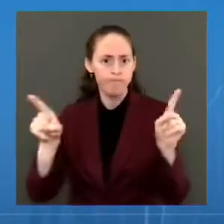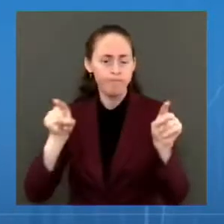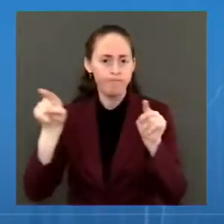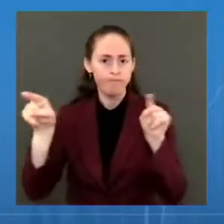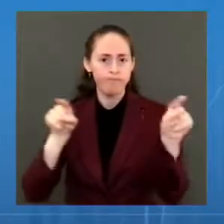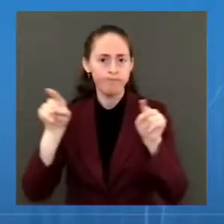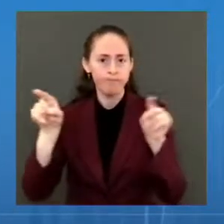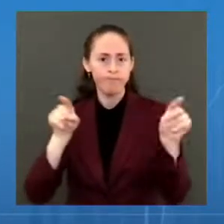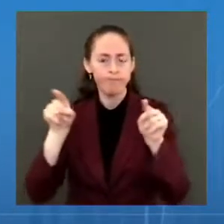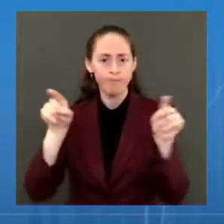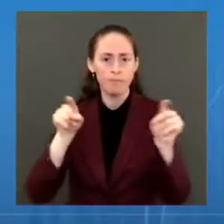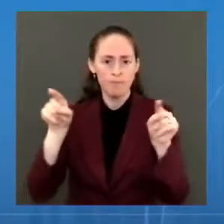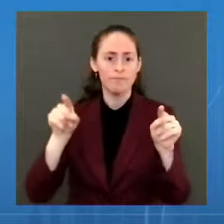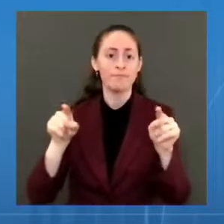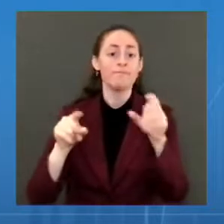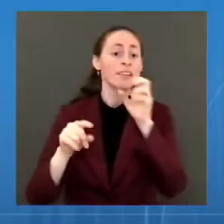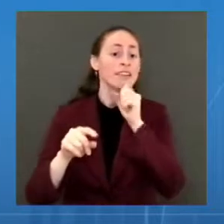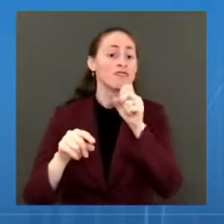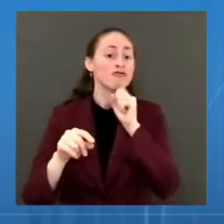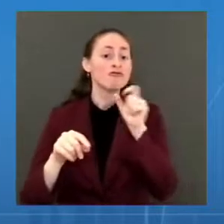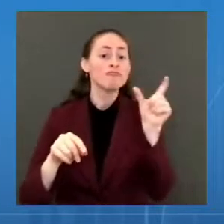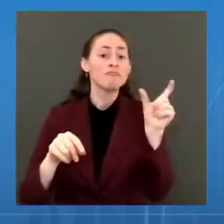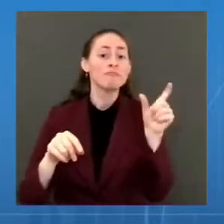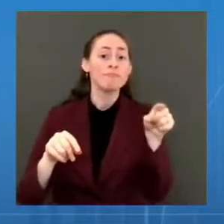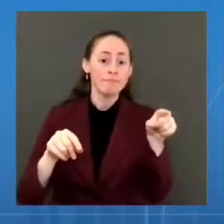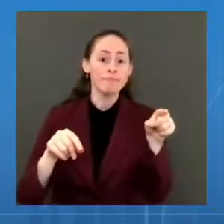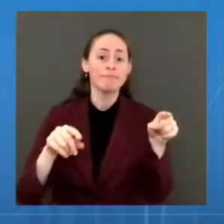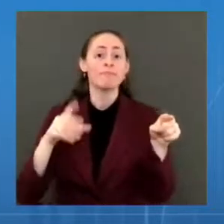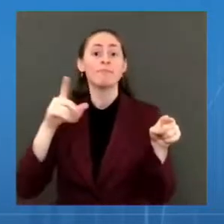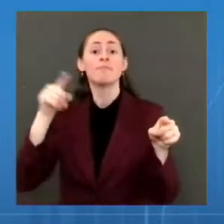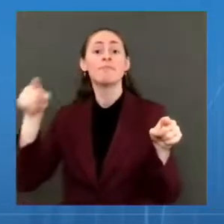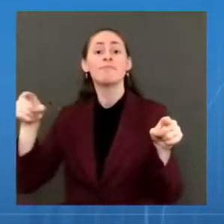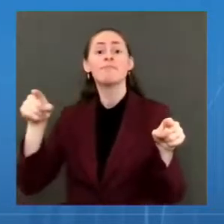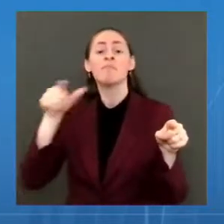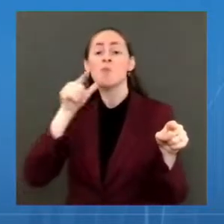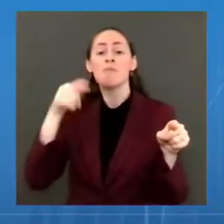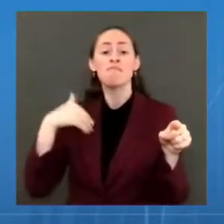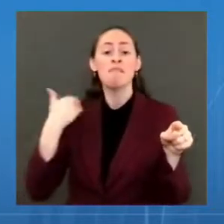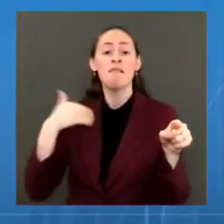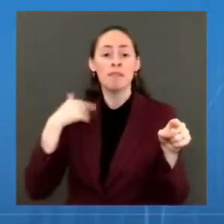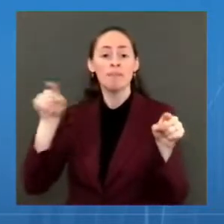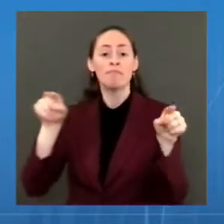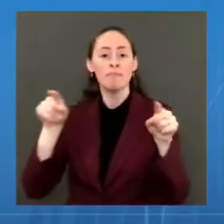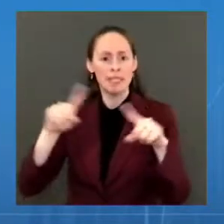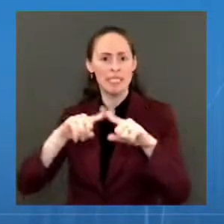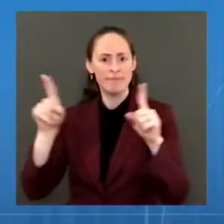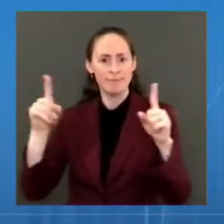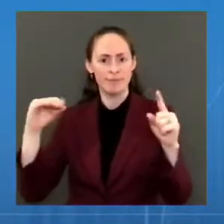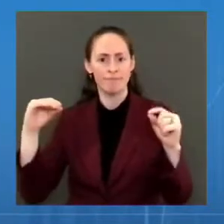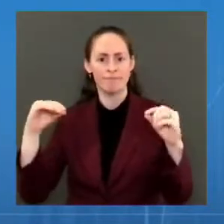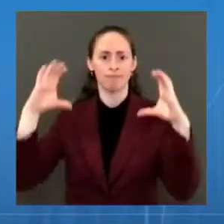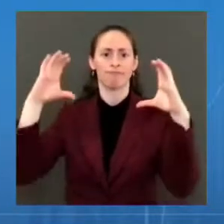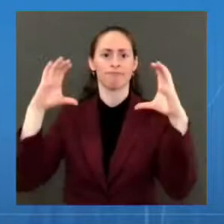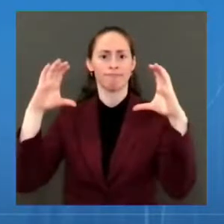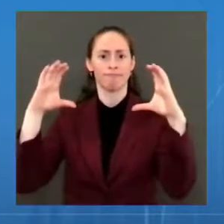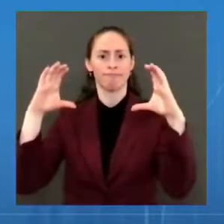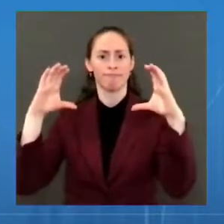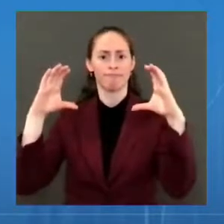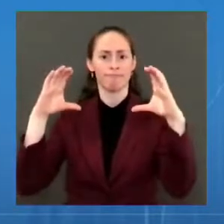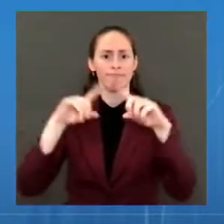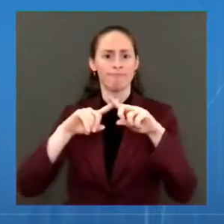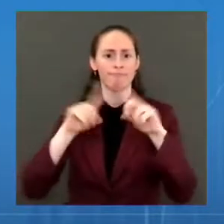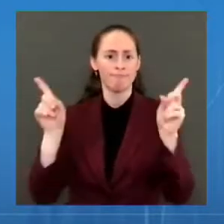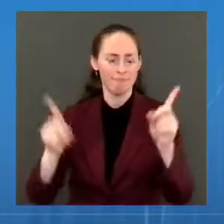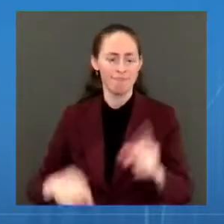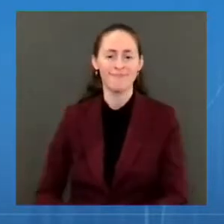872. In the elderly, it goes from 32 to 706. Next slide. Now,